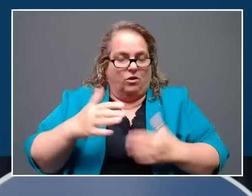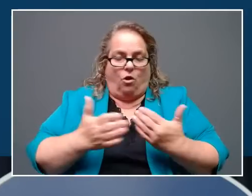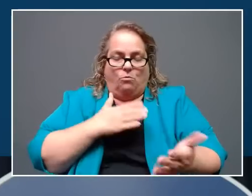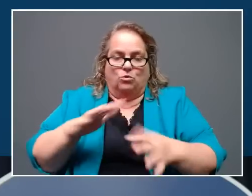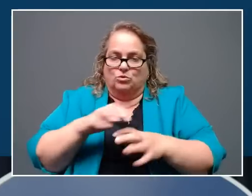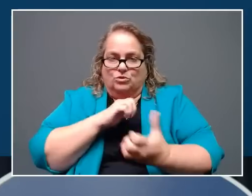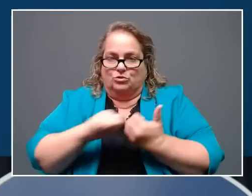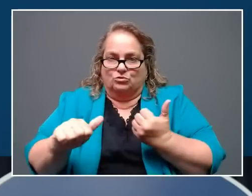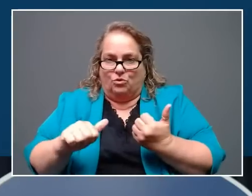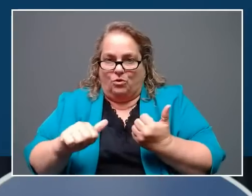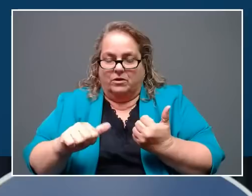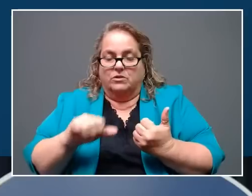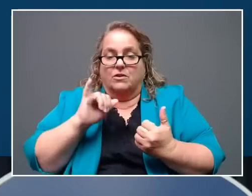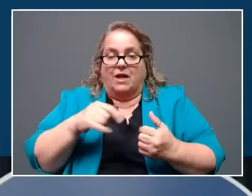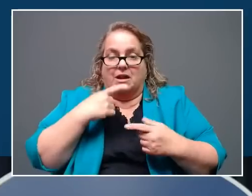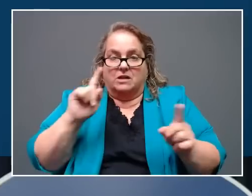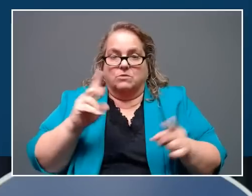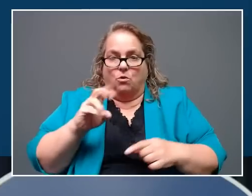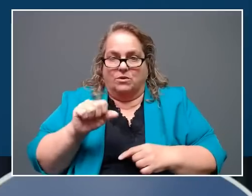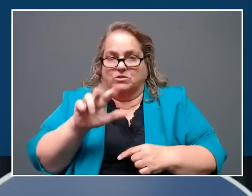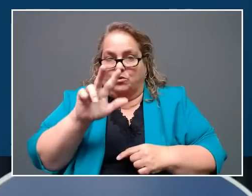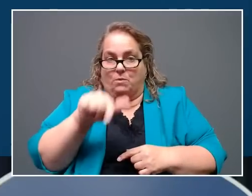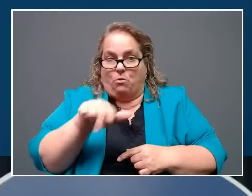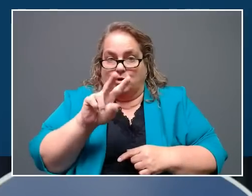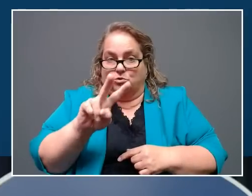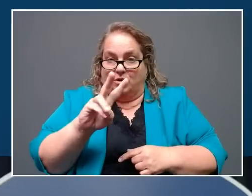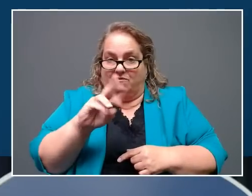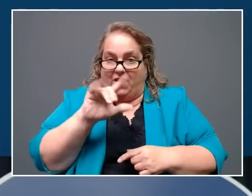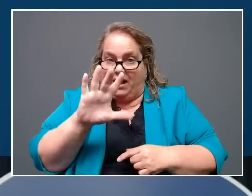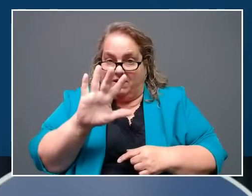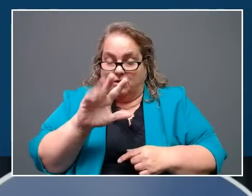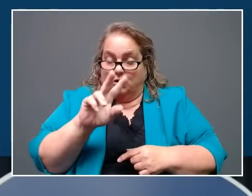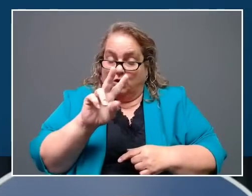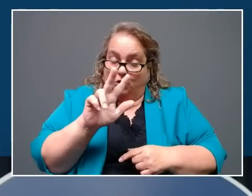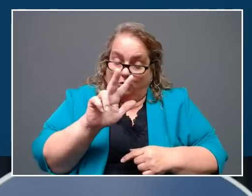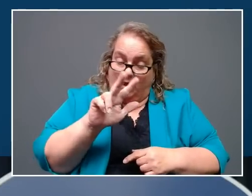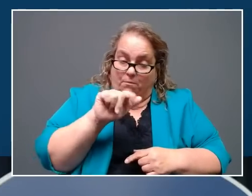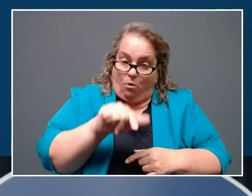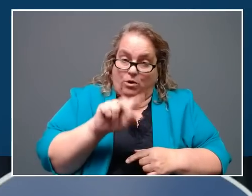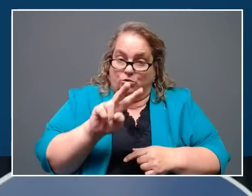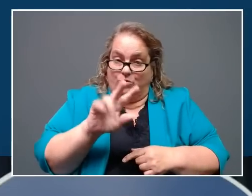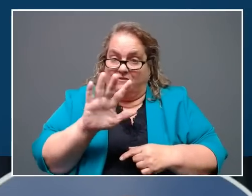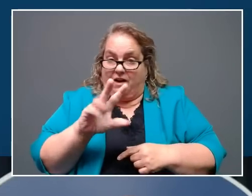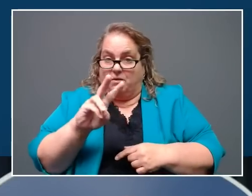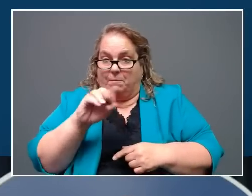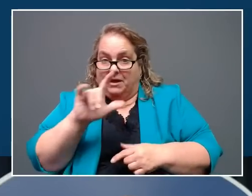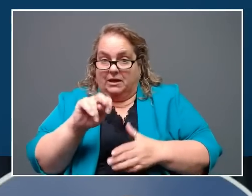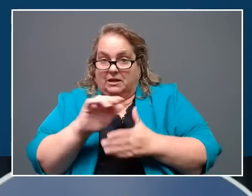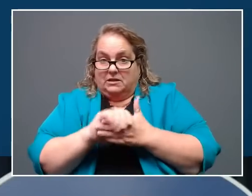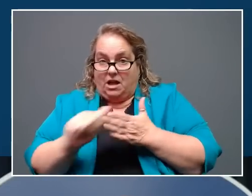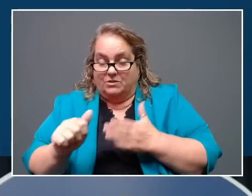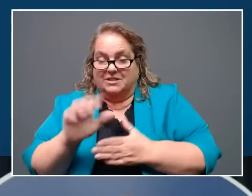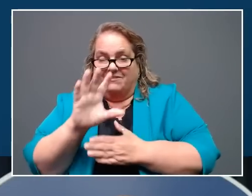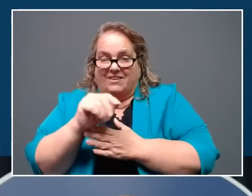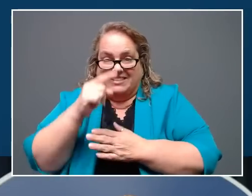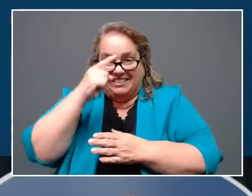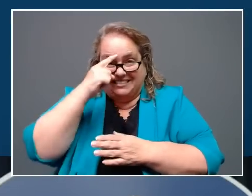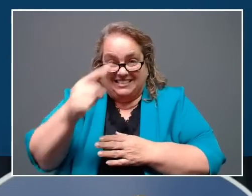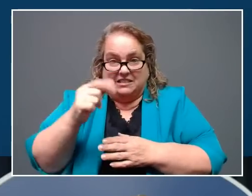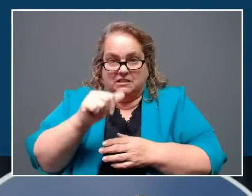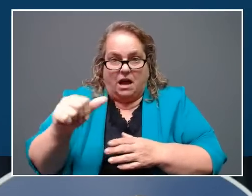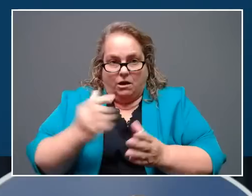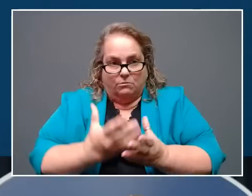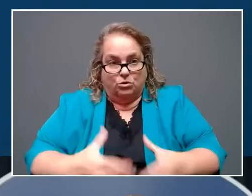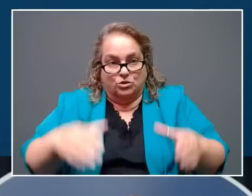That announcement was $3.25 million. It's going to come out about 50 cents a bushel that will help these farmers with the